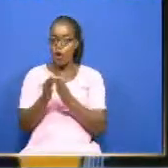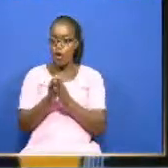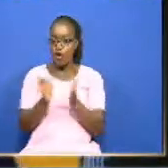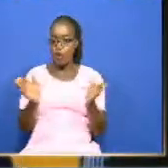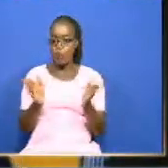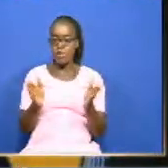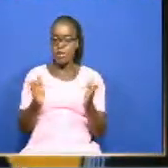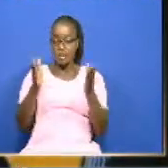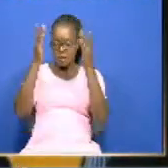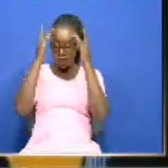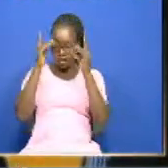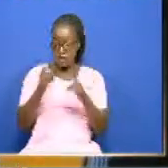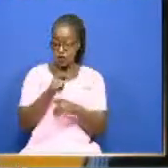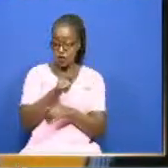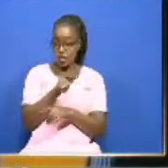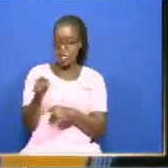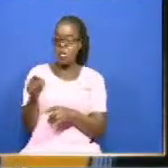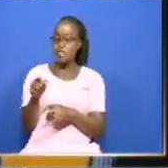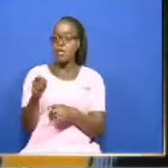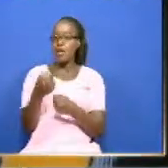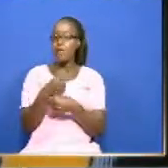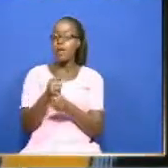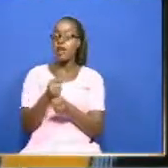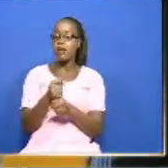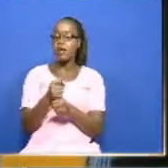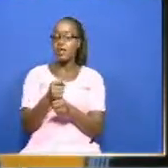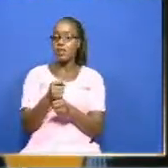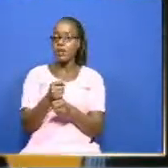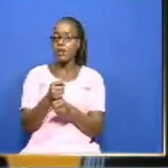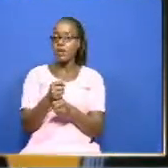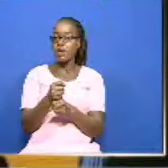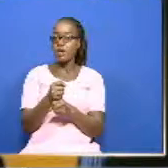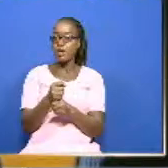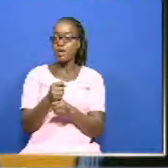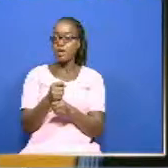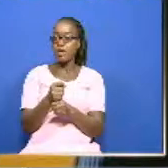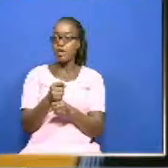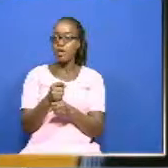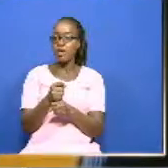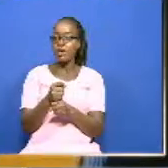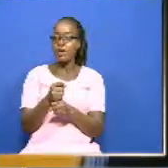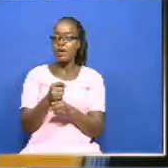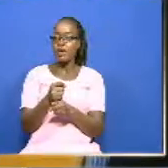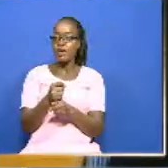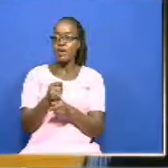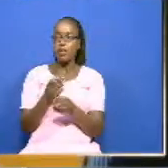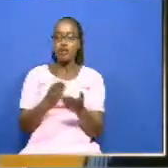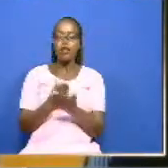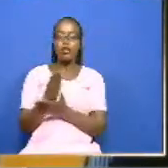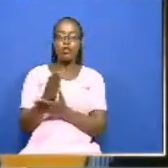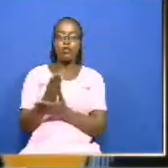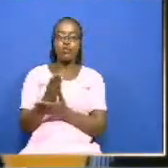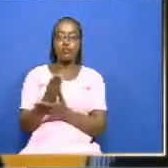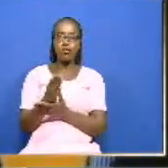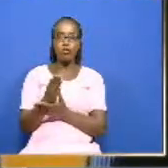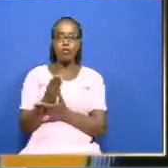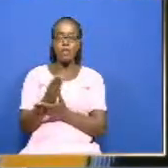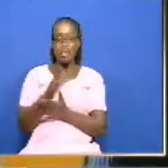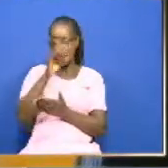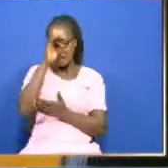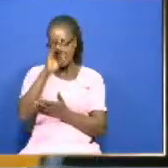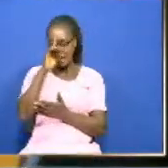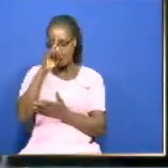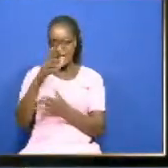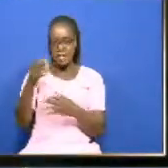These decisions that have been made were made through a thoroughbred stakeholder